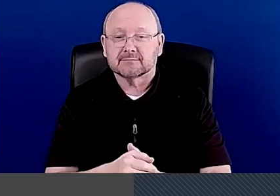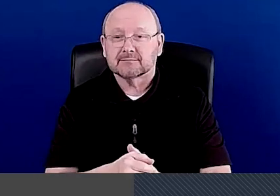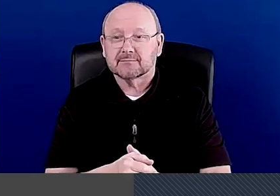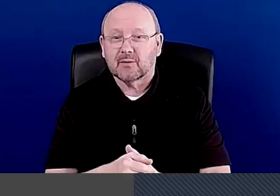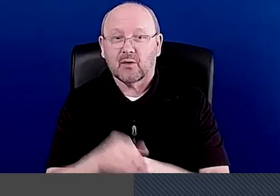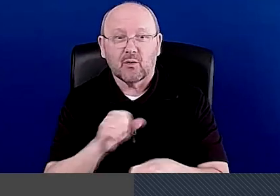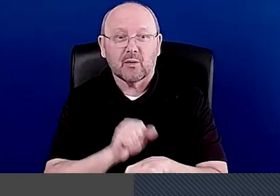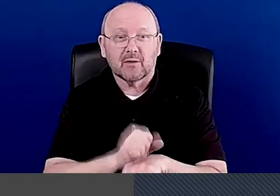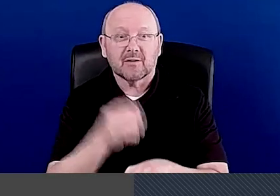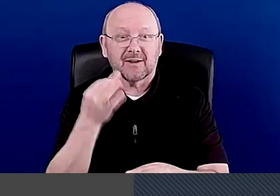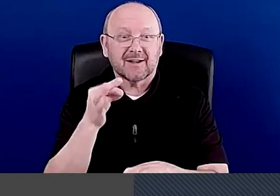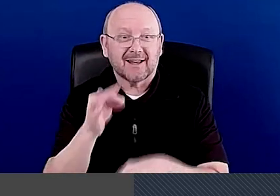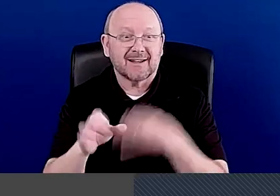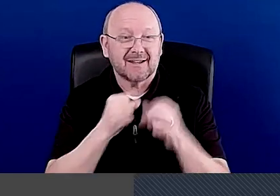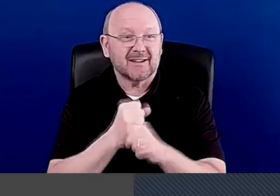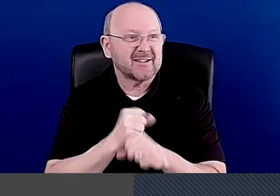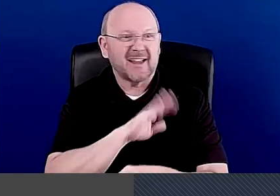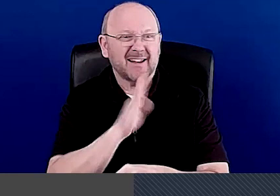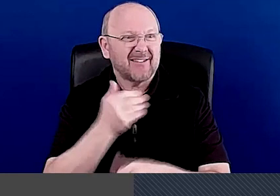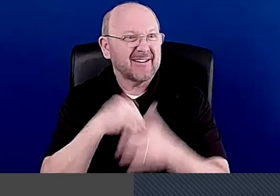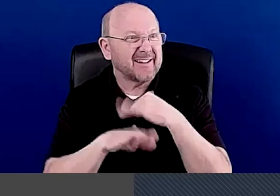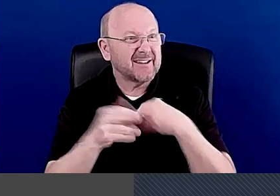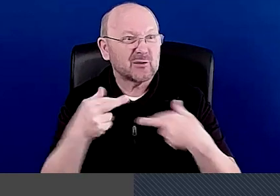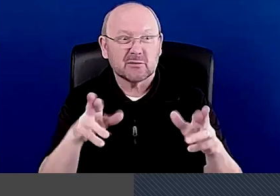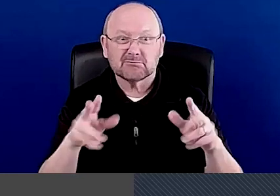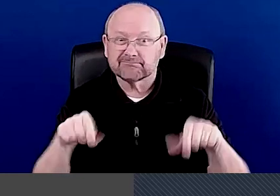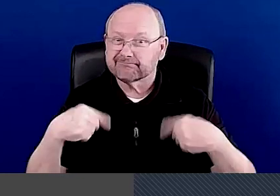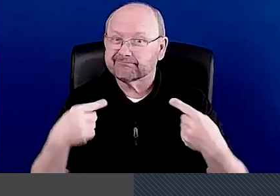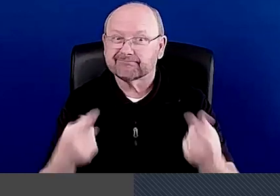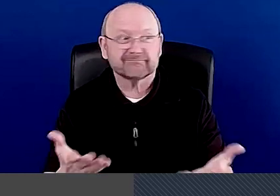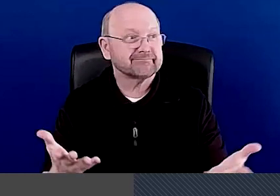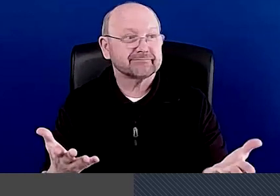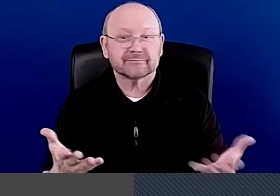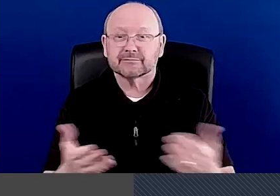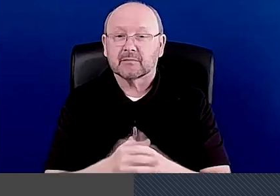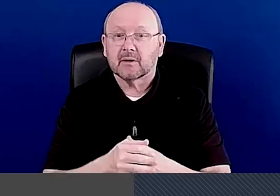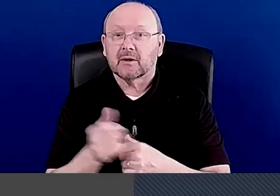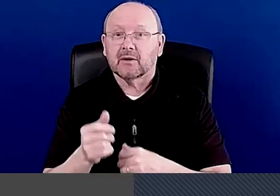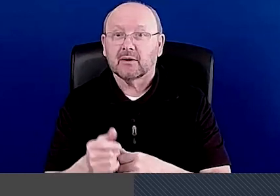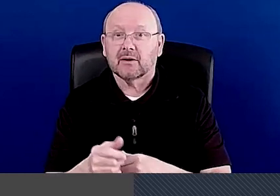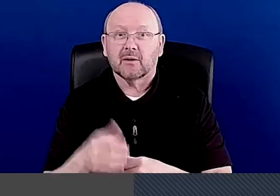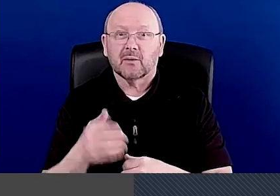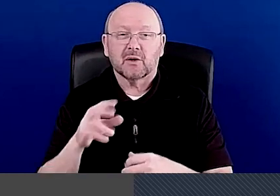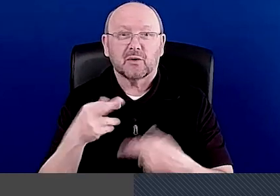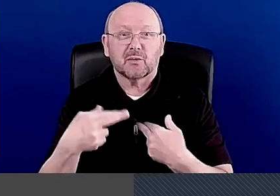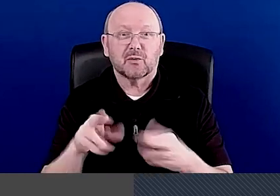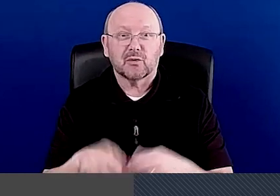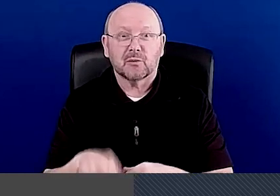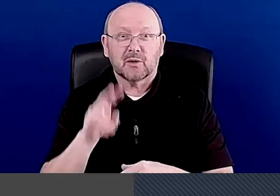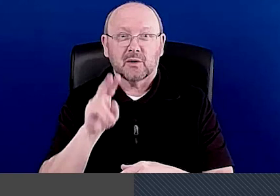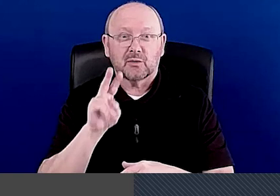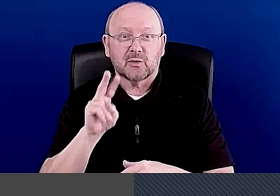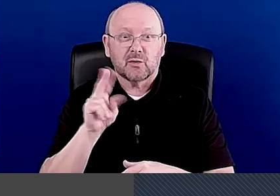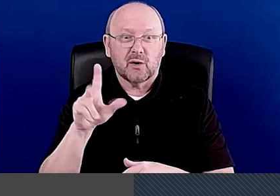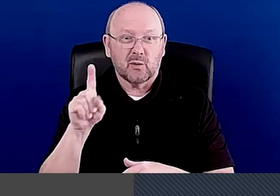years. I've never been in this particular room. Those of you who are not in here, we're in 231 in OAB. What a nice room